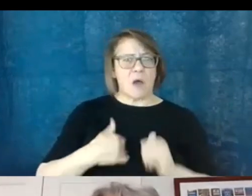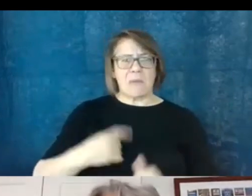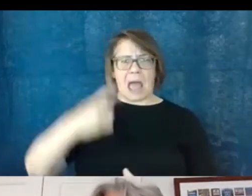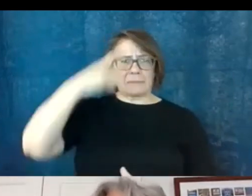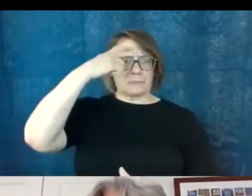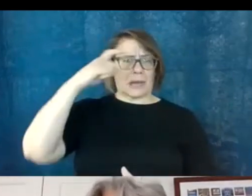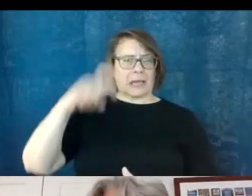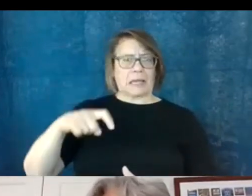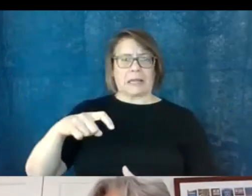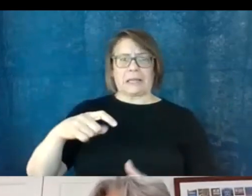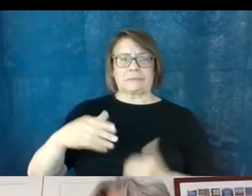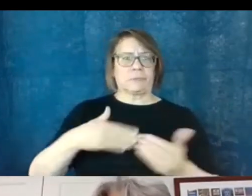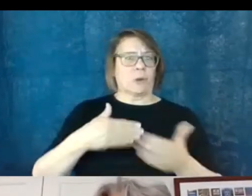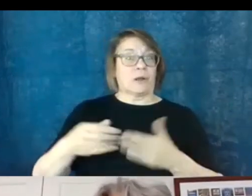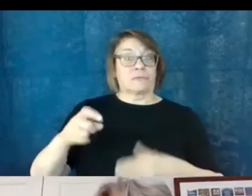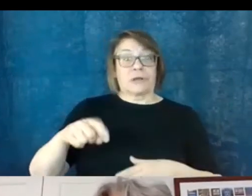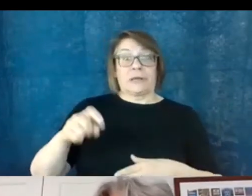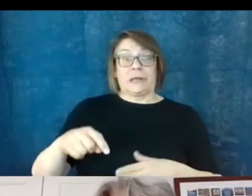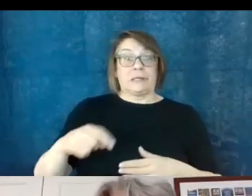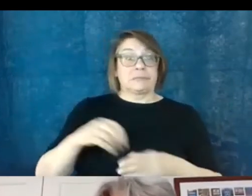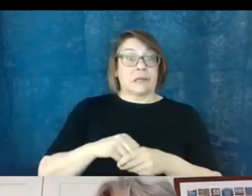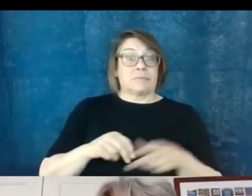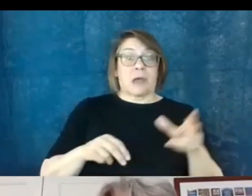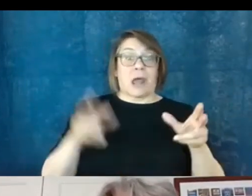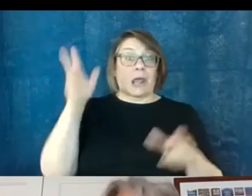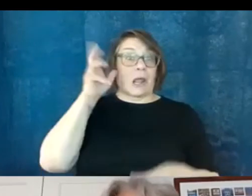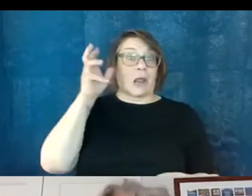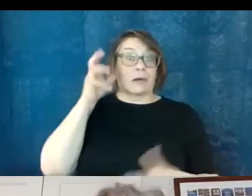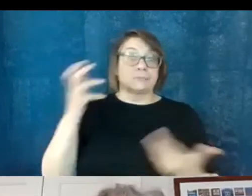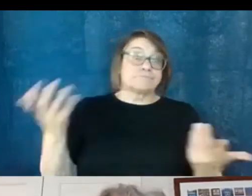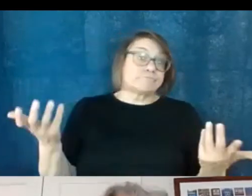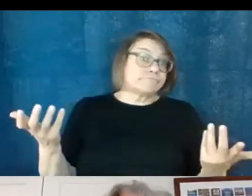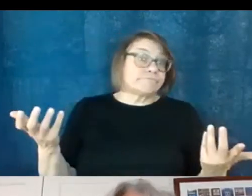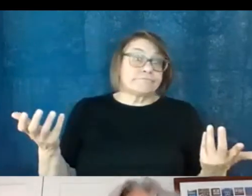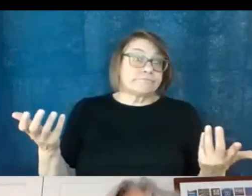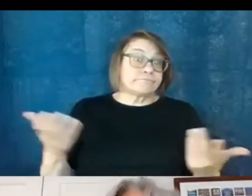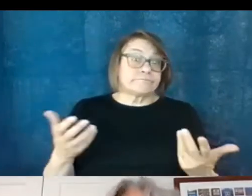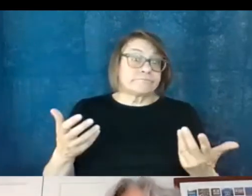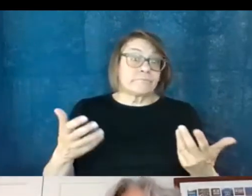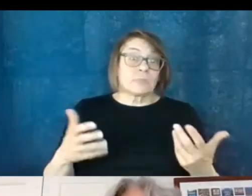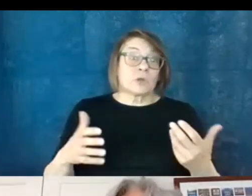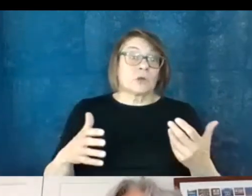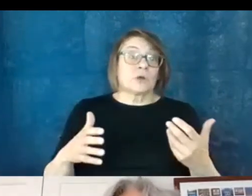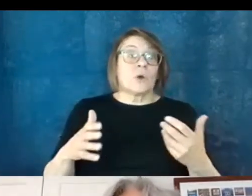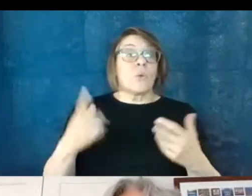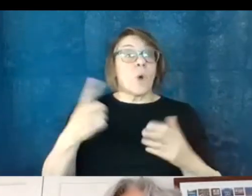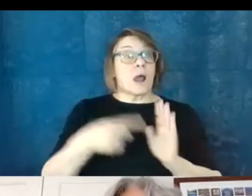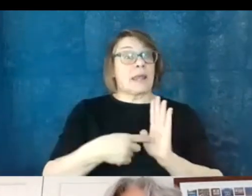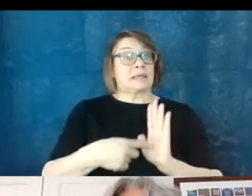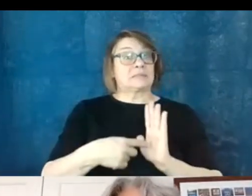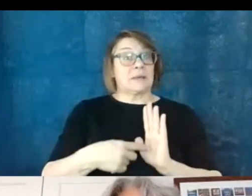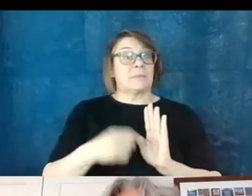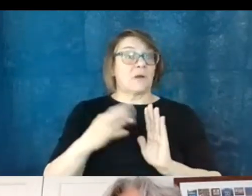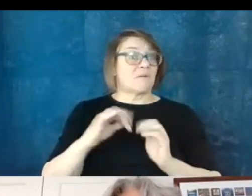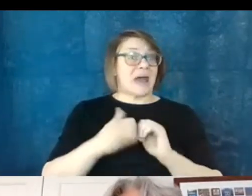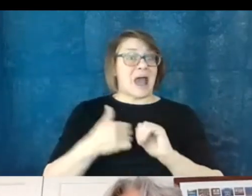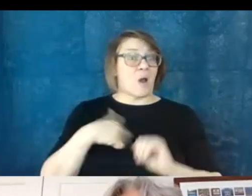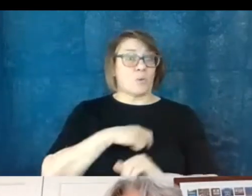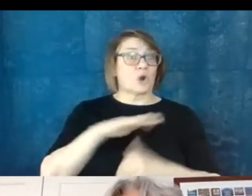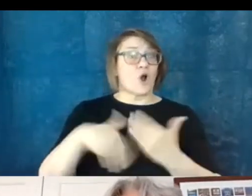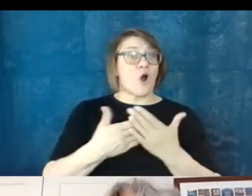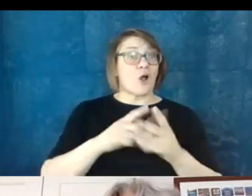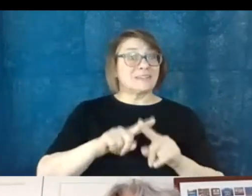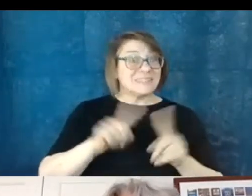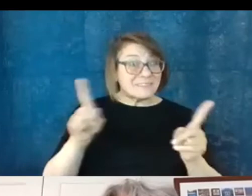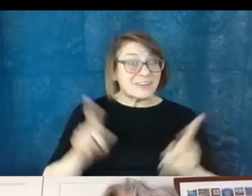needs whatever it is in my left ear. And totally an example of how we're all individuals